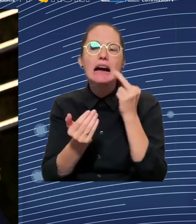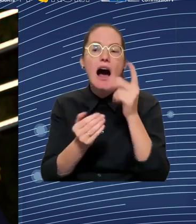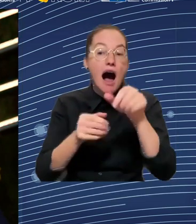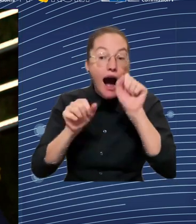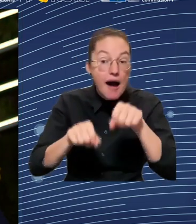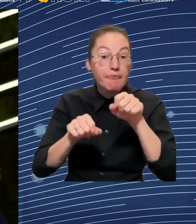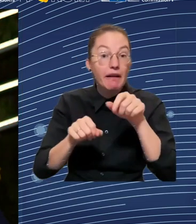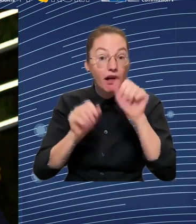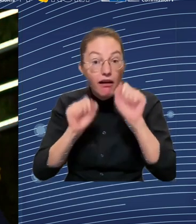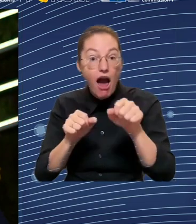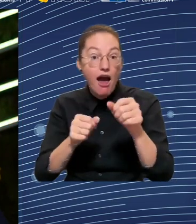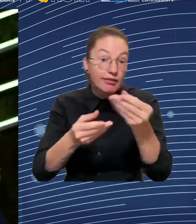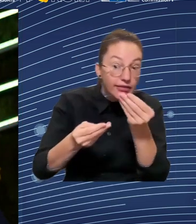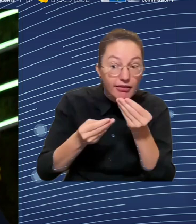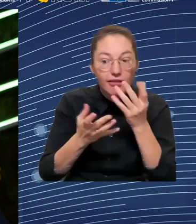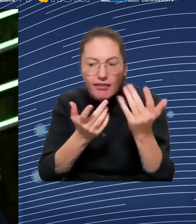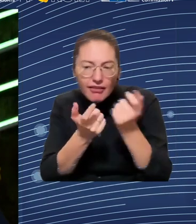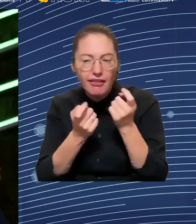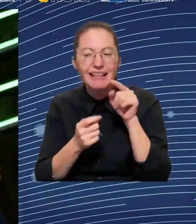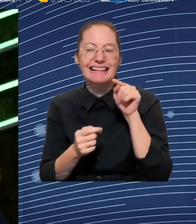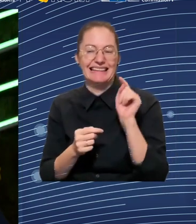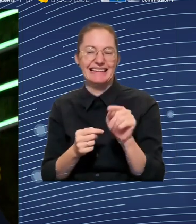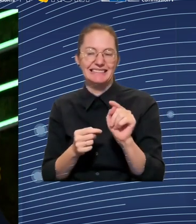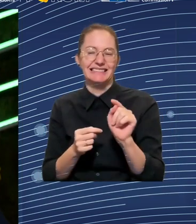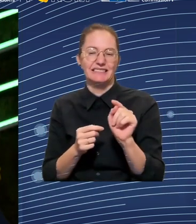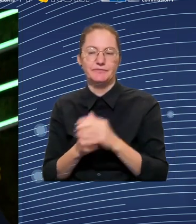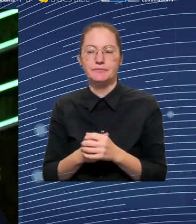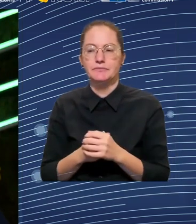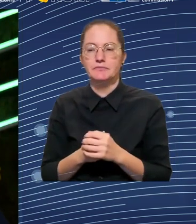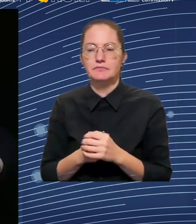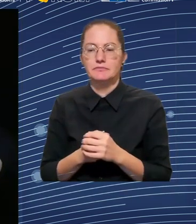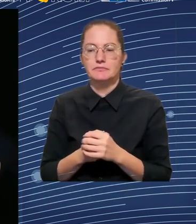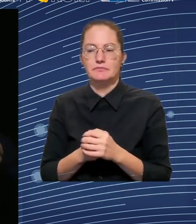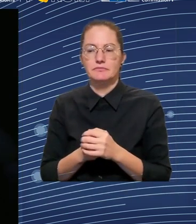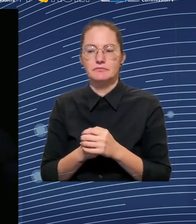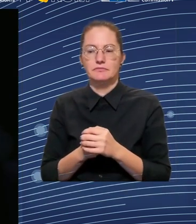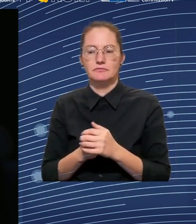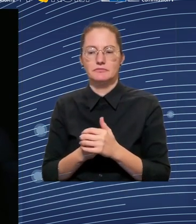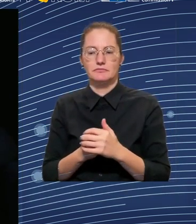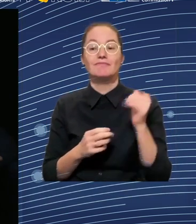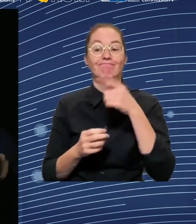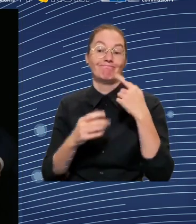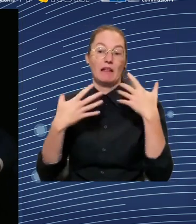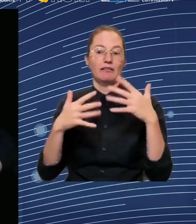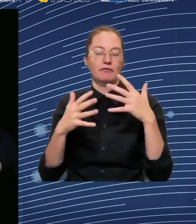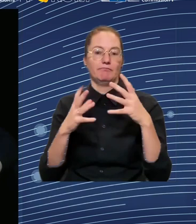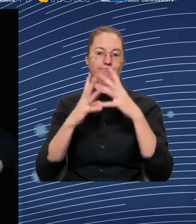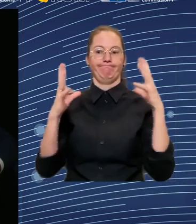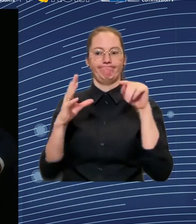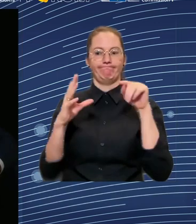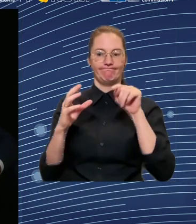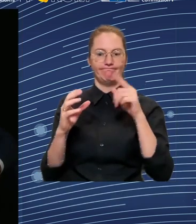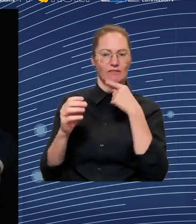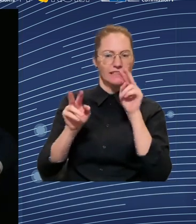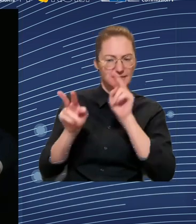jobs might change by 65% due to AI by 2030. So just maybe looking at skills first is perhaps a way for